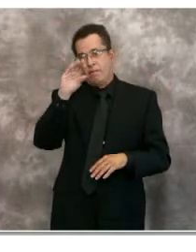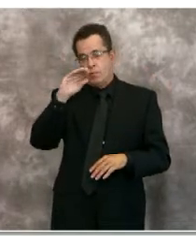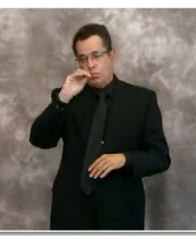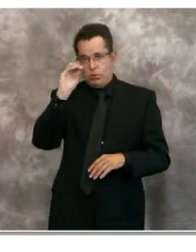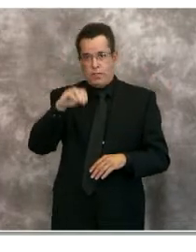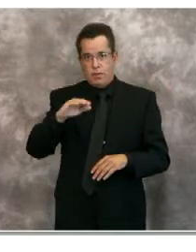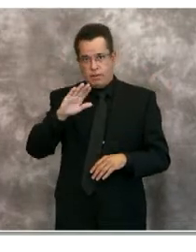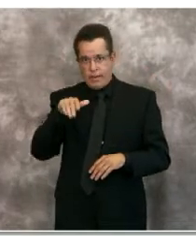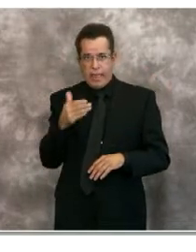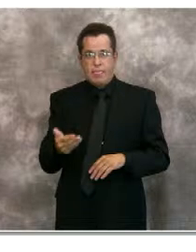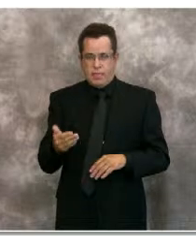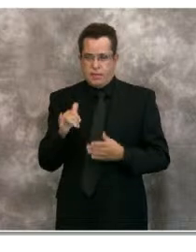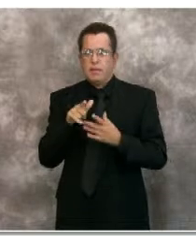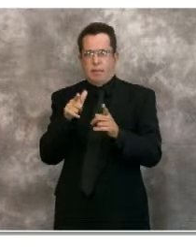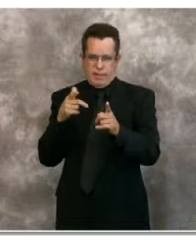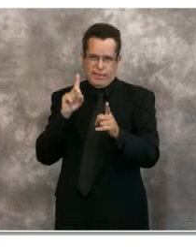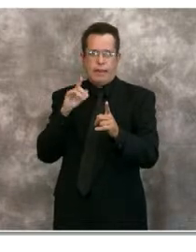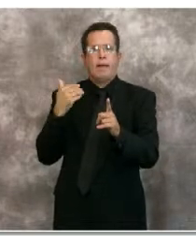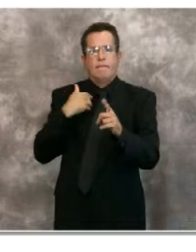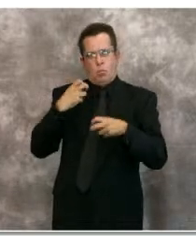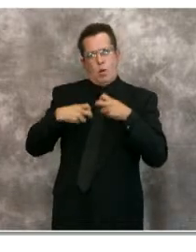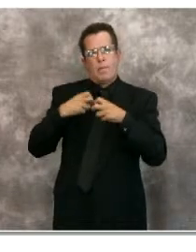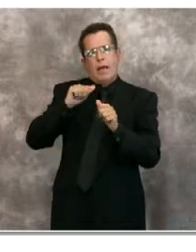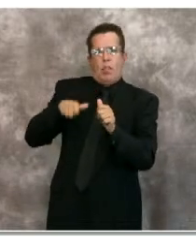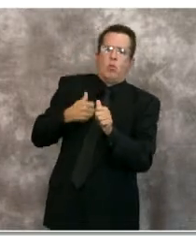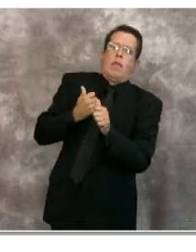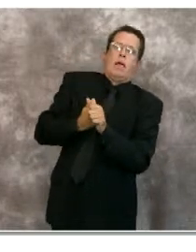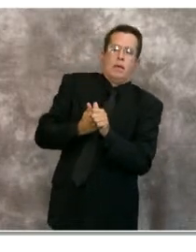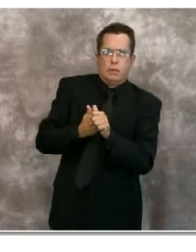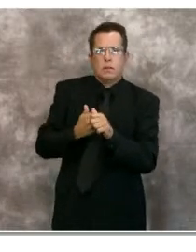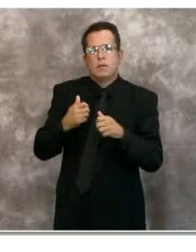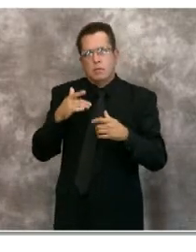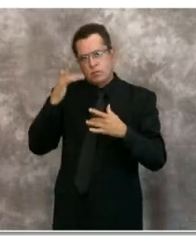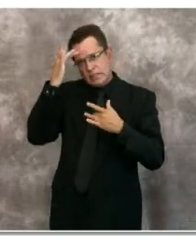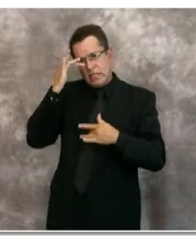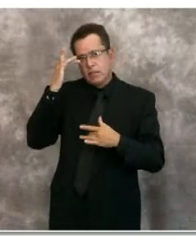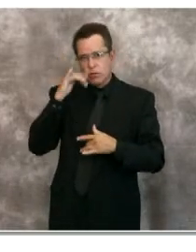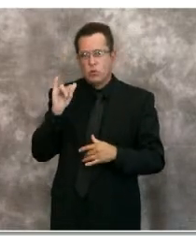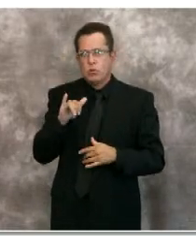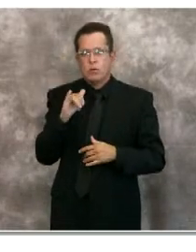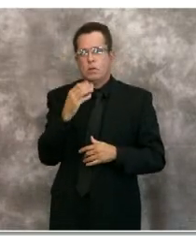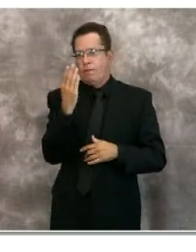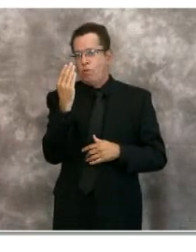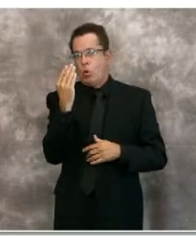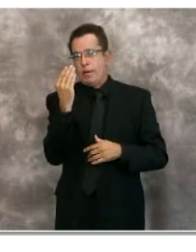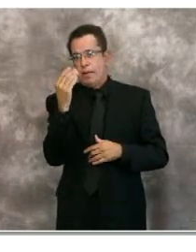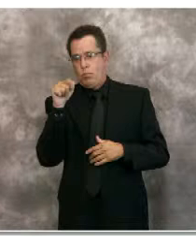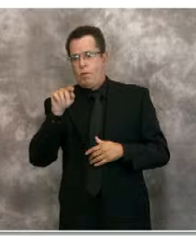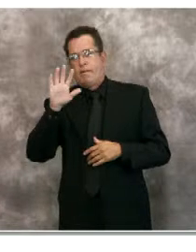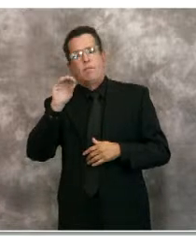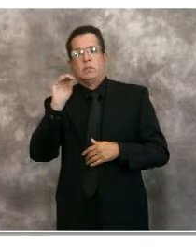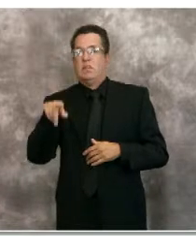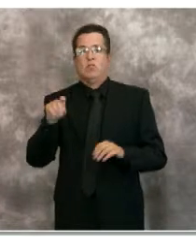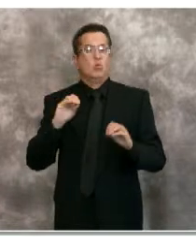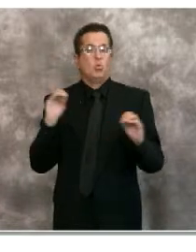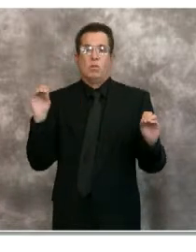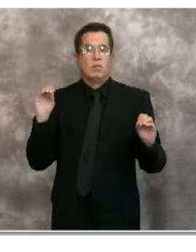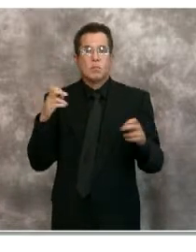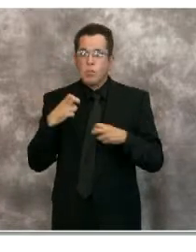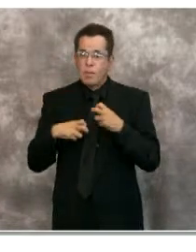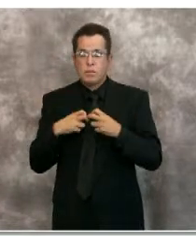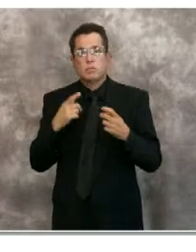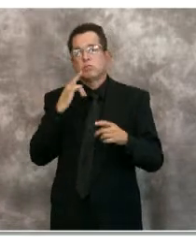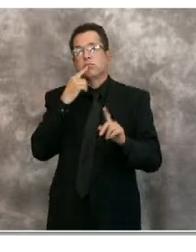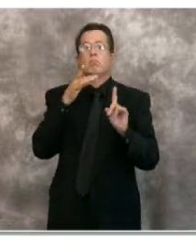death cases, had underlying medical conditions. 14 or 5% did not. And 1 is